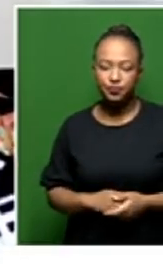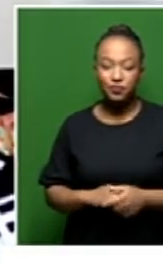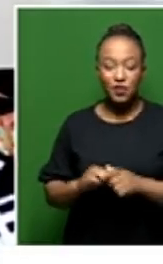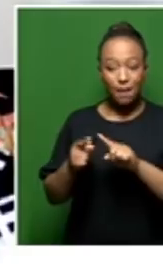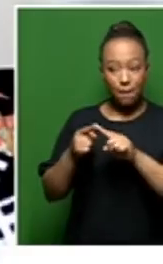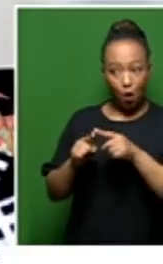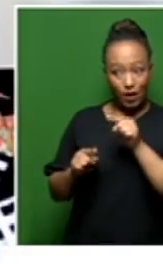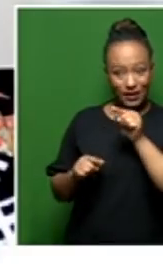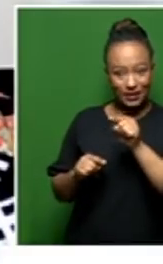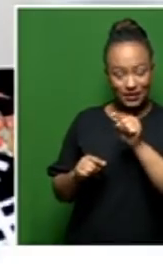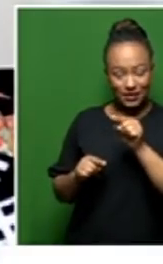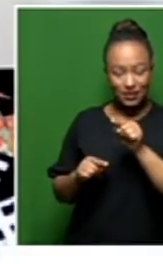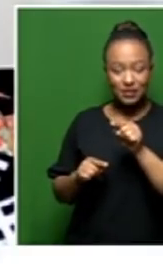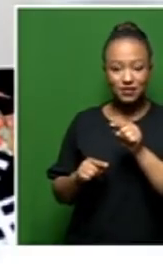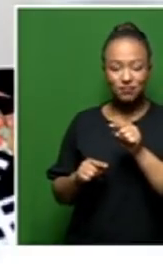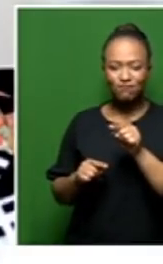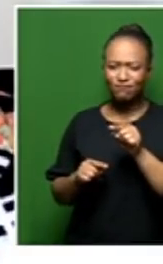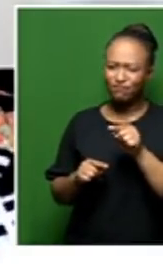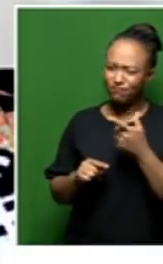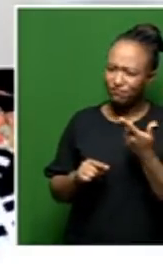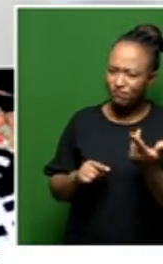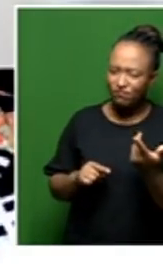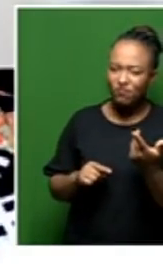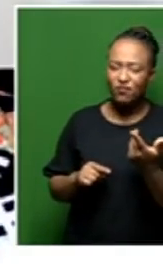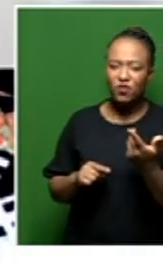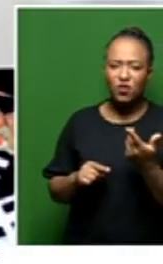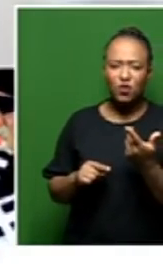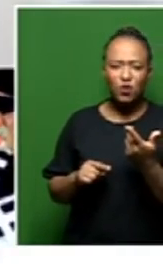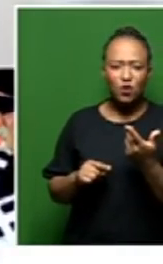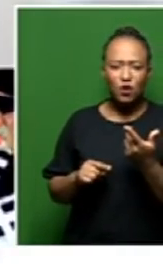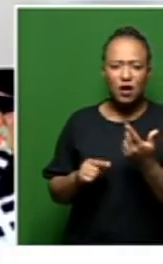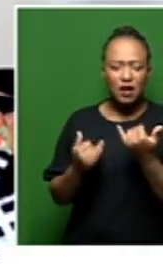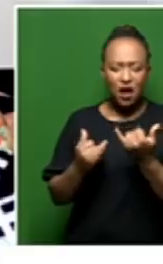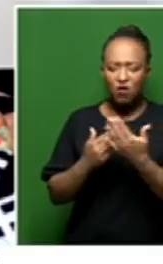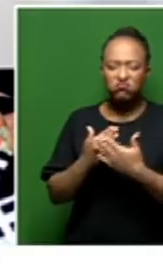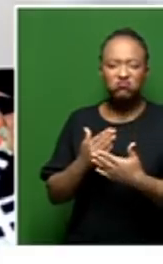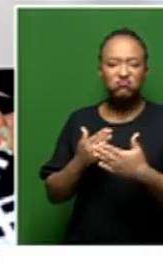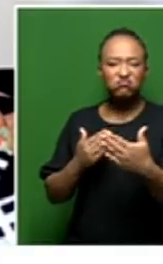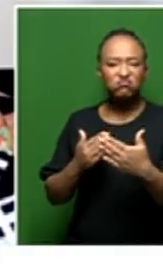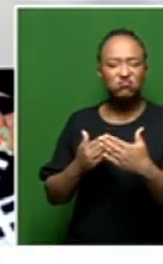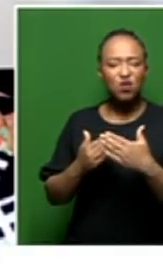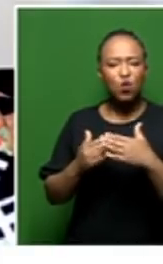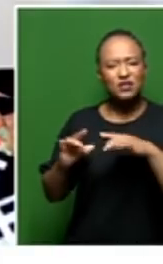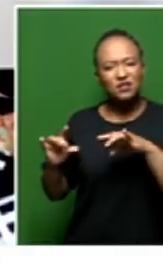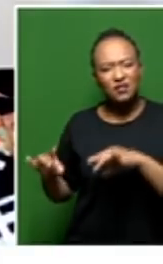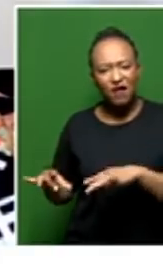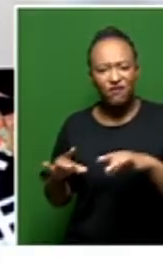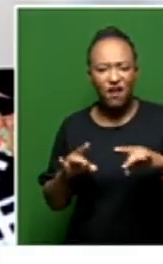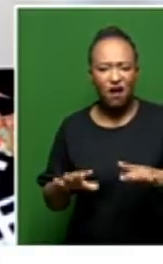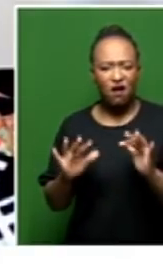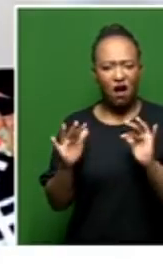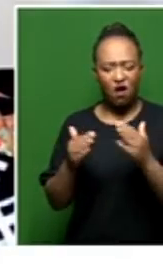terms of how wide and how far the repercussions will run, how do we